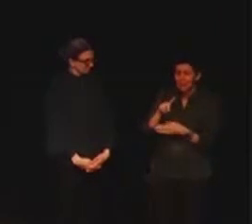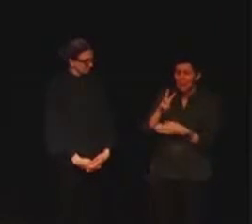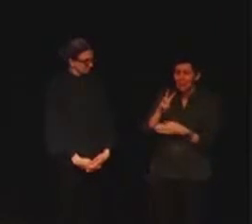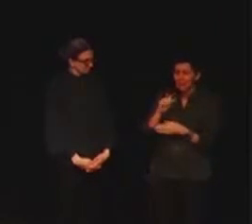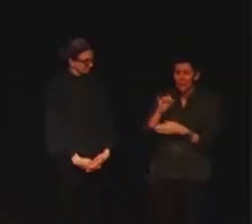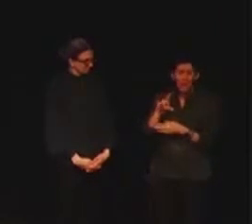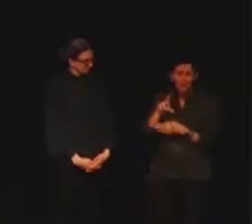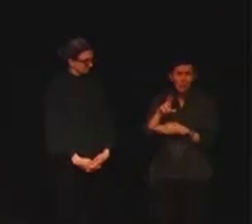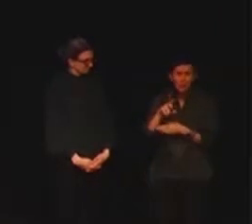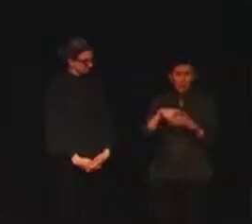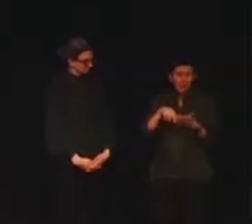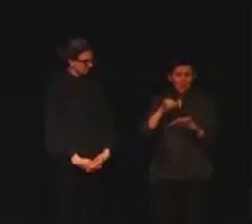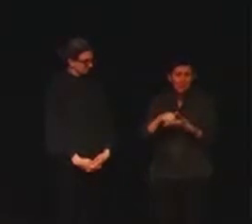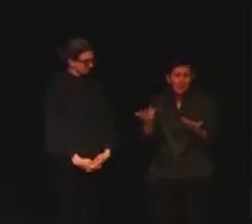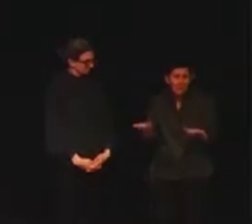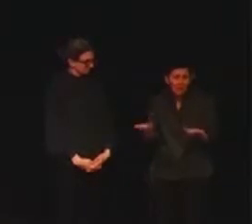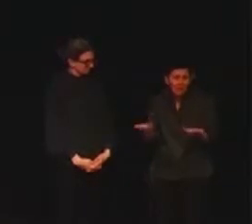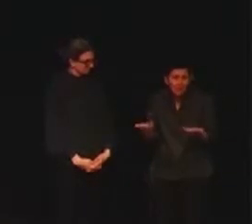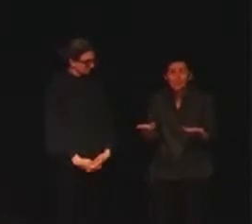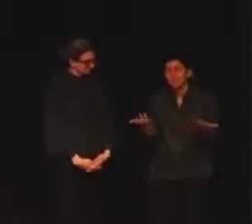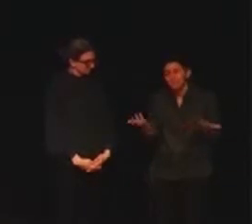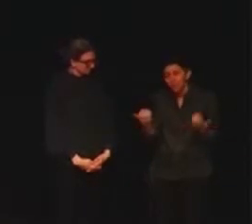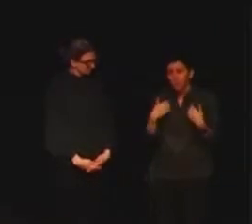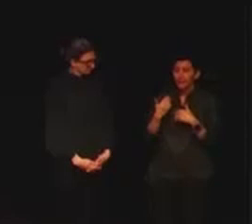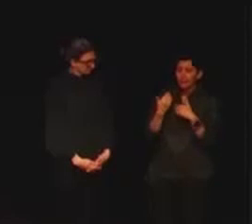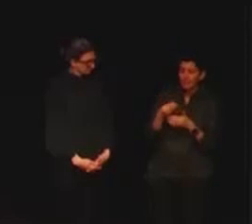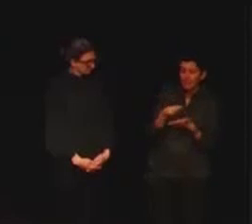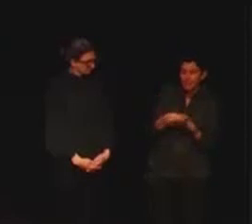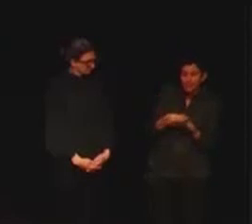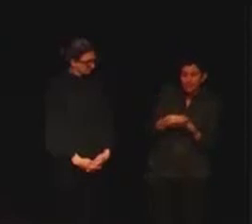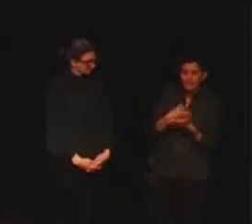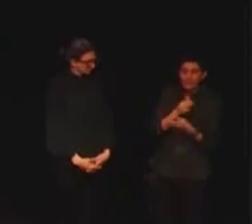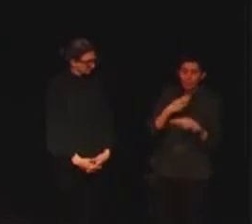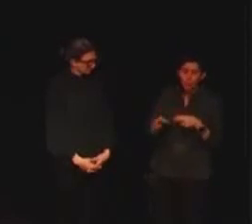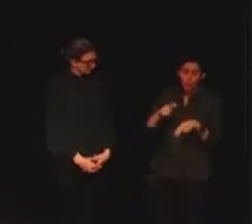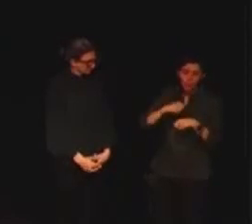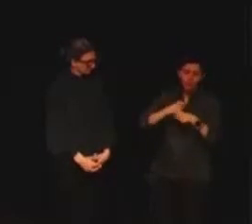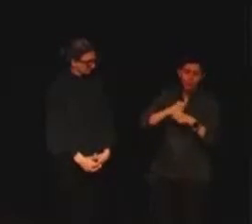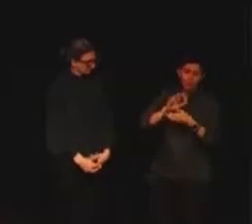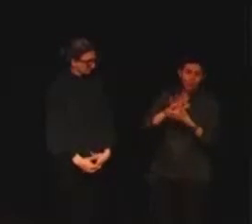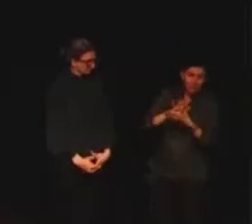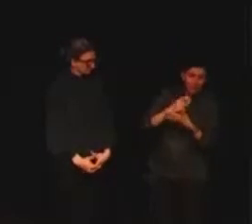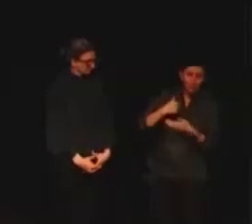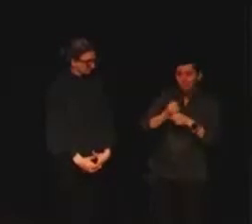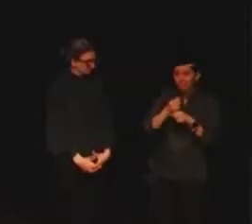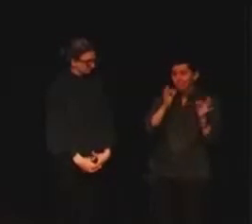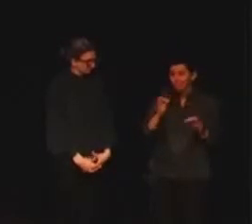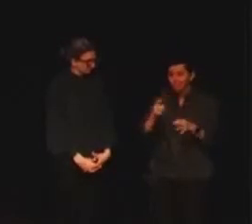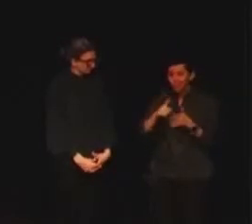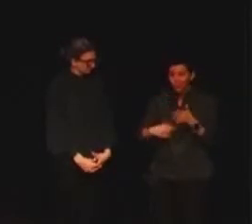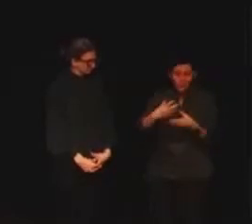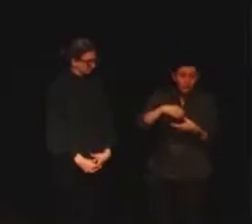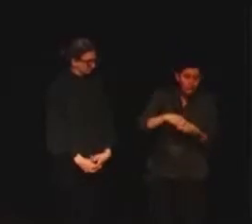had a very small budget, and we had a very small amount of time to make it. So you have to make your choices. And I thought, you